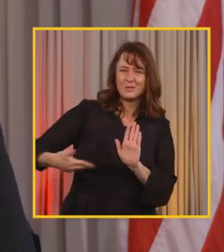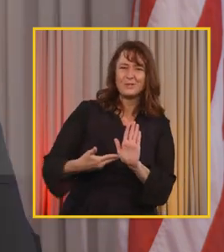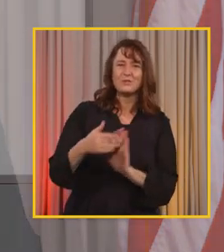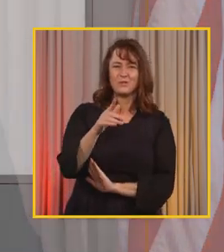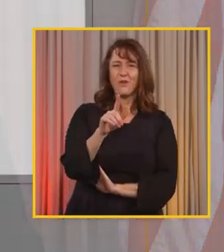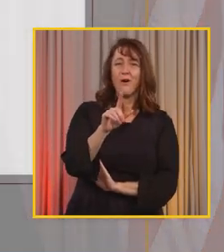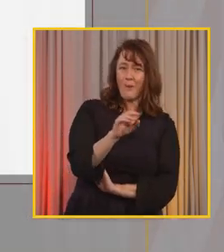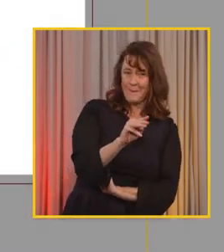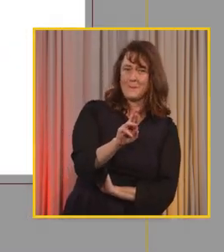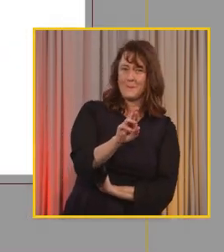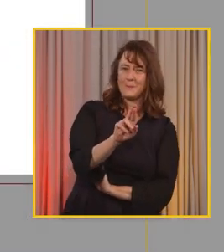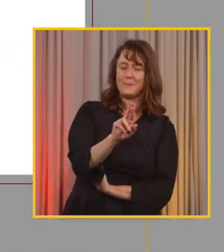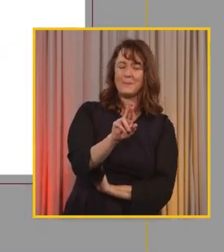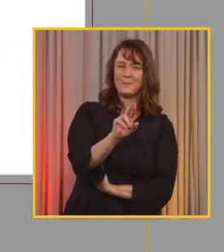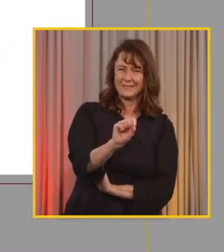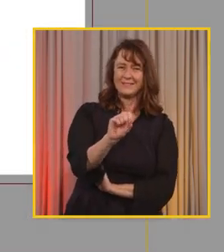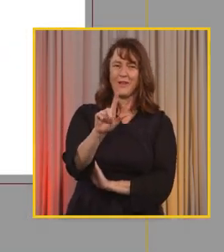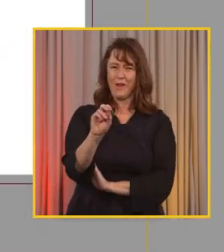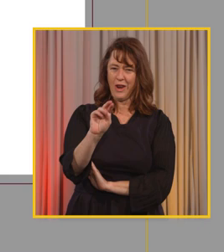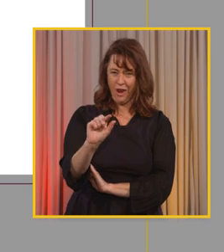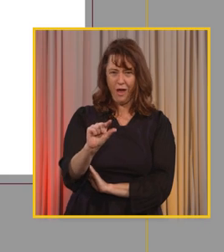remarks.